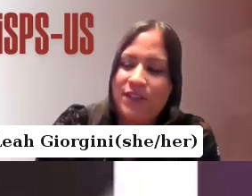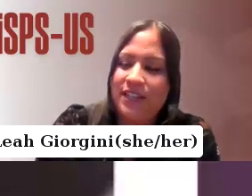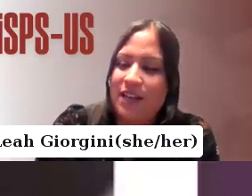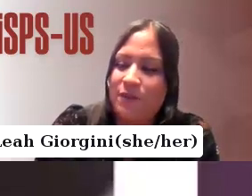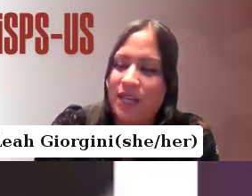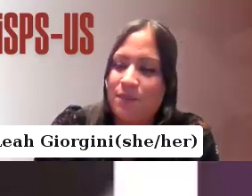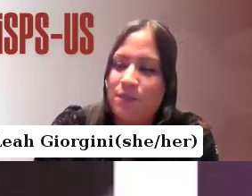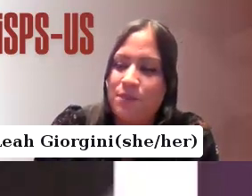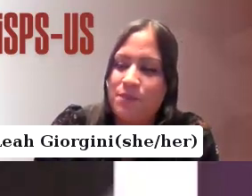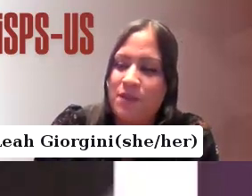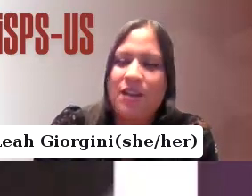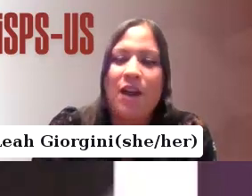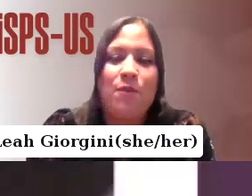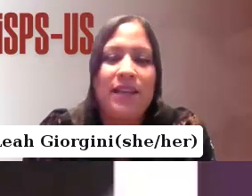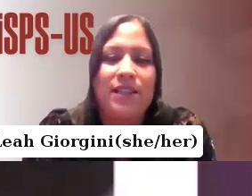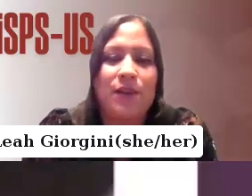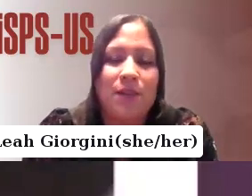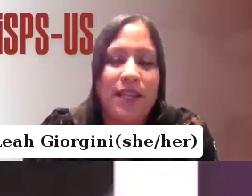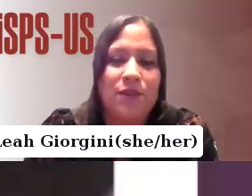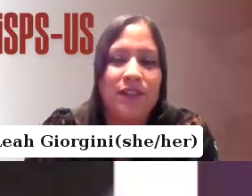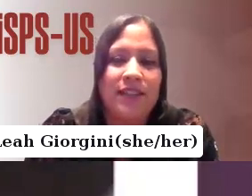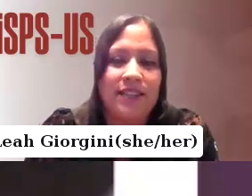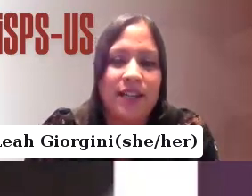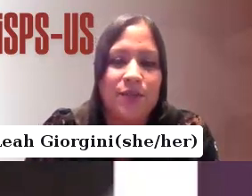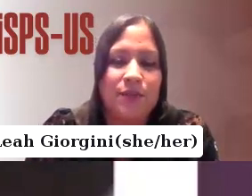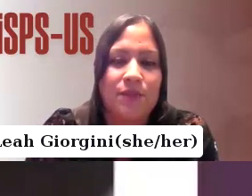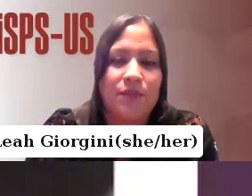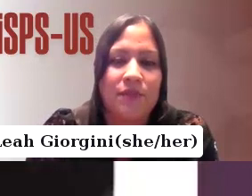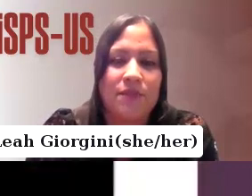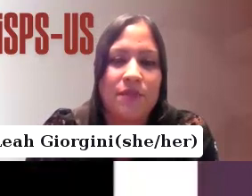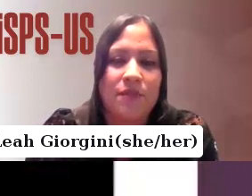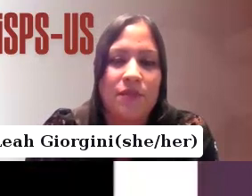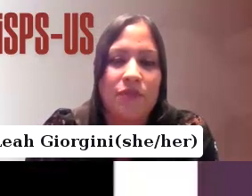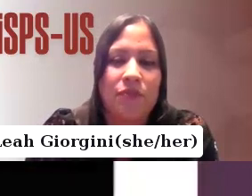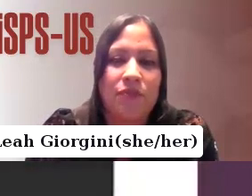there's a little video that we i know i will play this one i'll play this one because i think it's a nice one